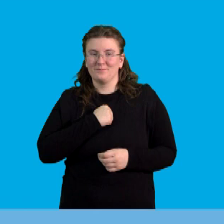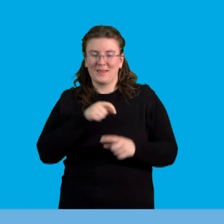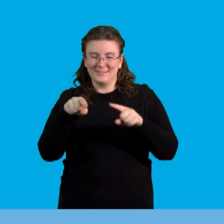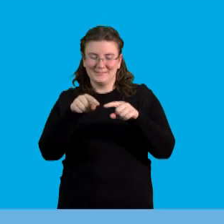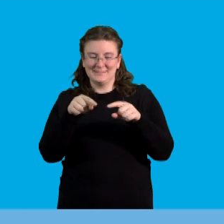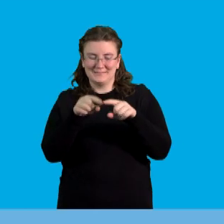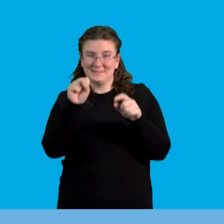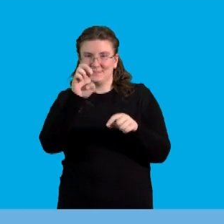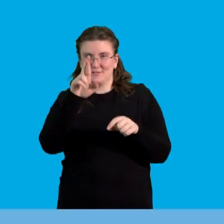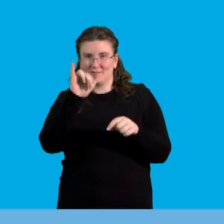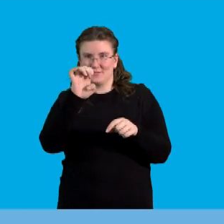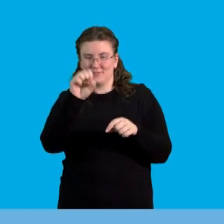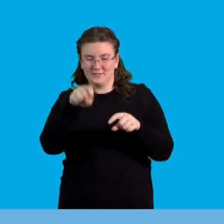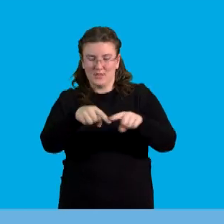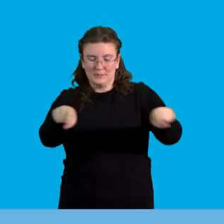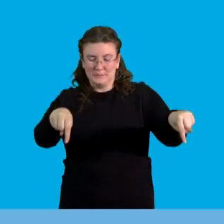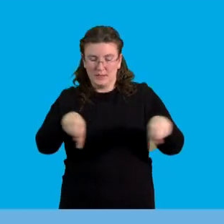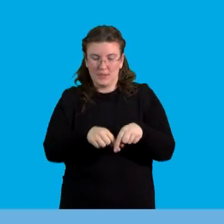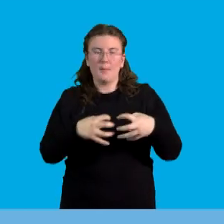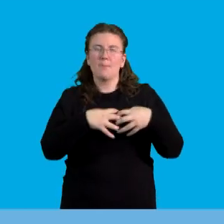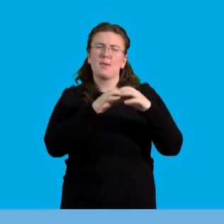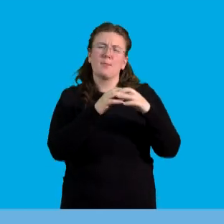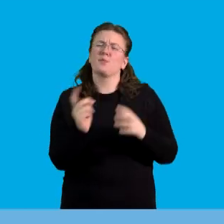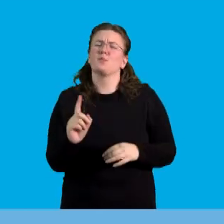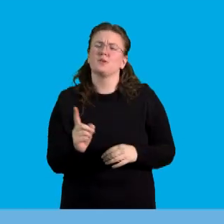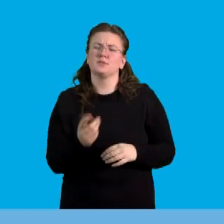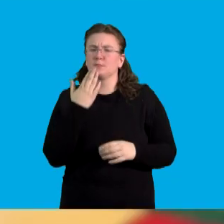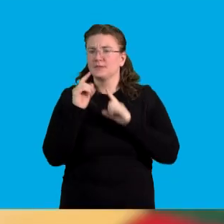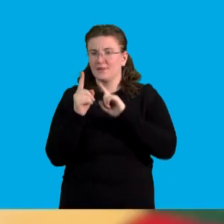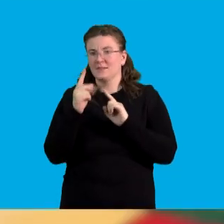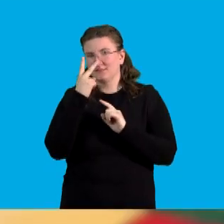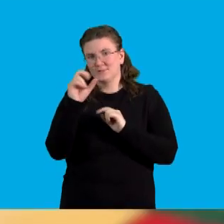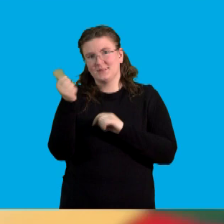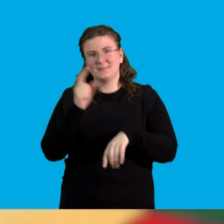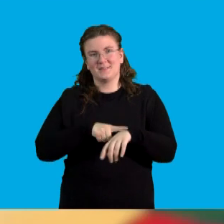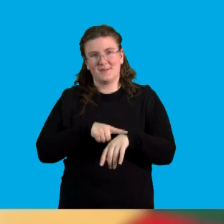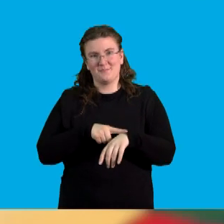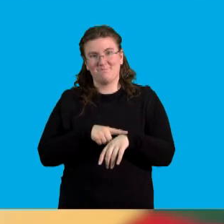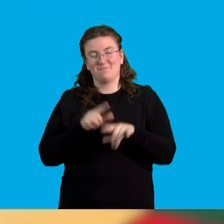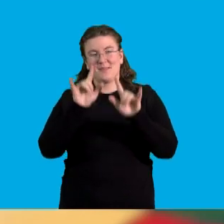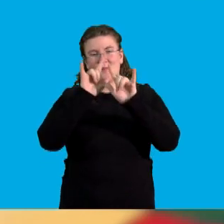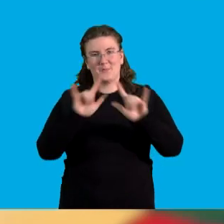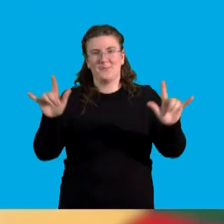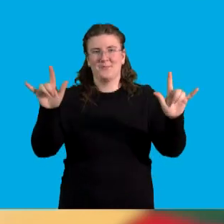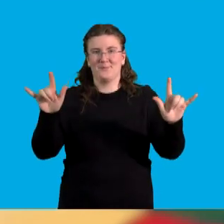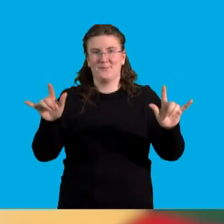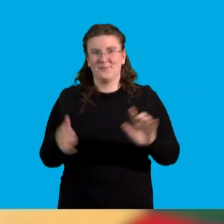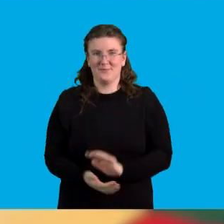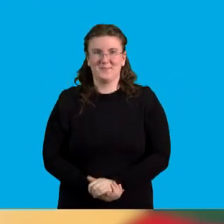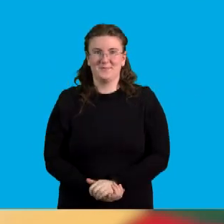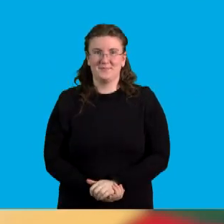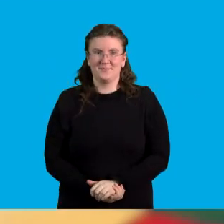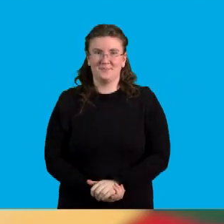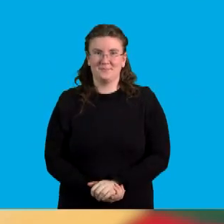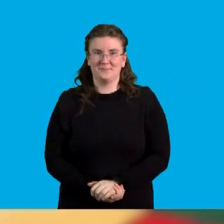what makes up a series circuit? So you're going to answer this question for me, and I will see you next time. Until then, goodbye.